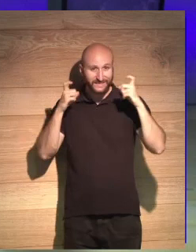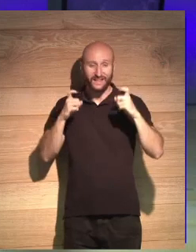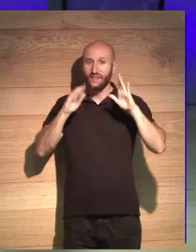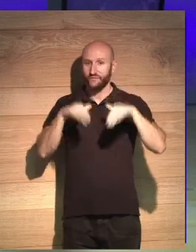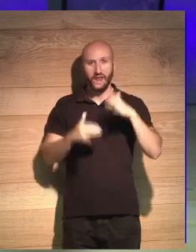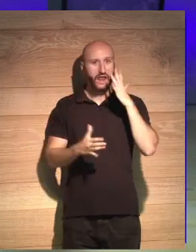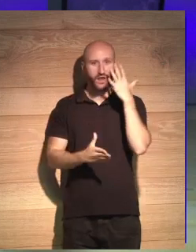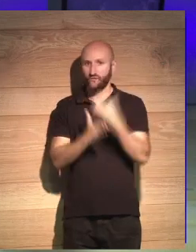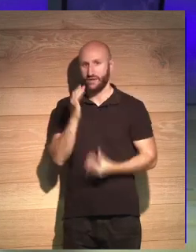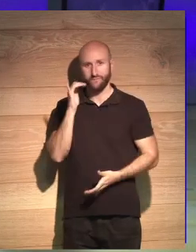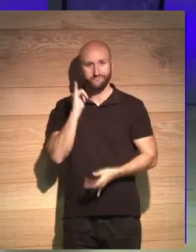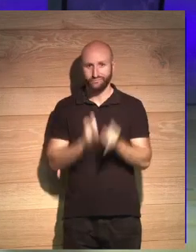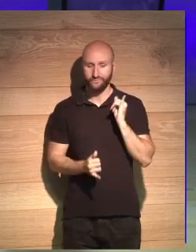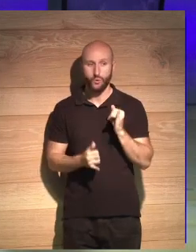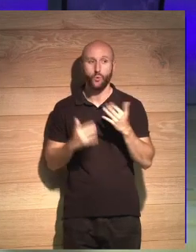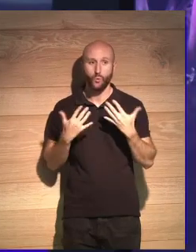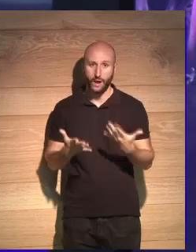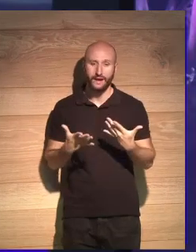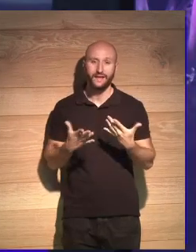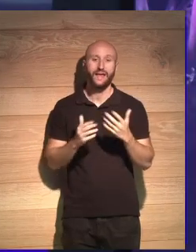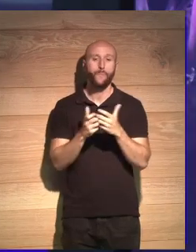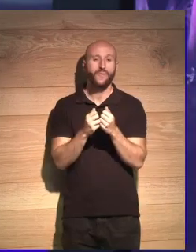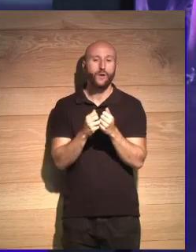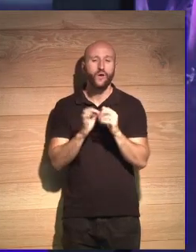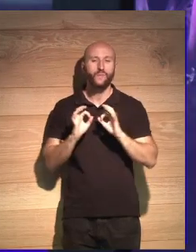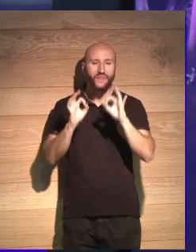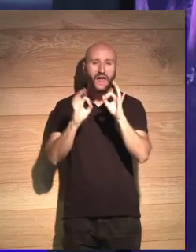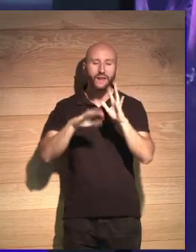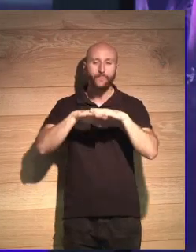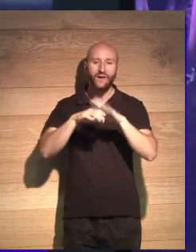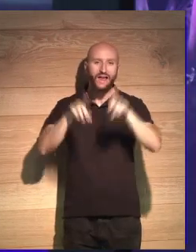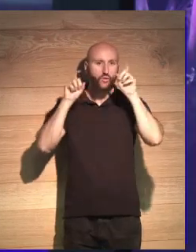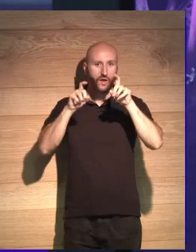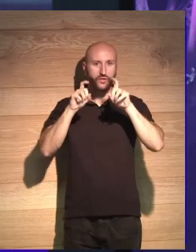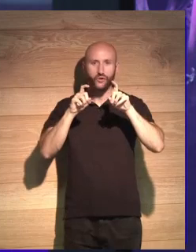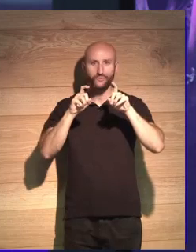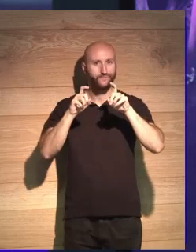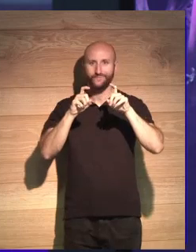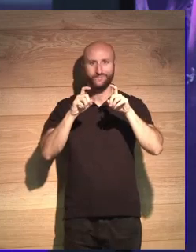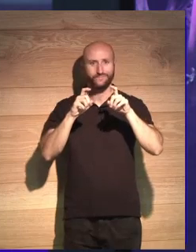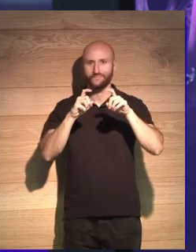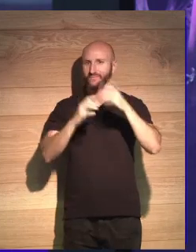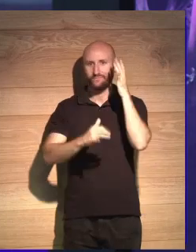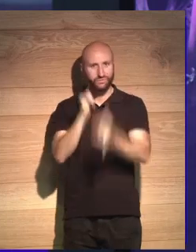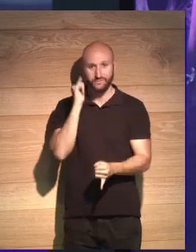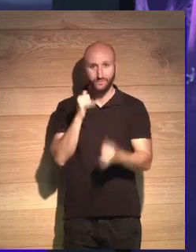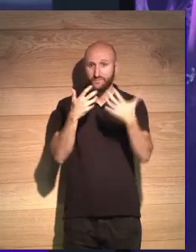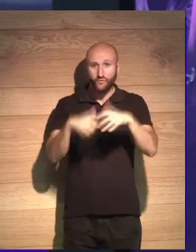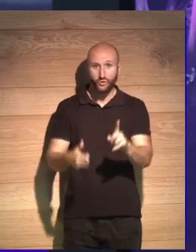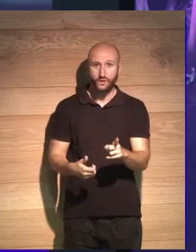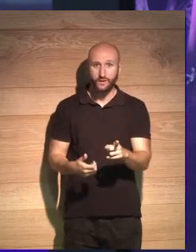this is something that China has tried and has failed, which is designing a video game specifically for